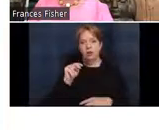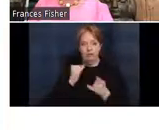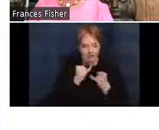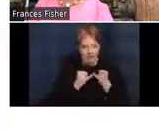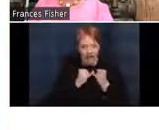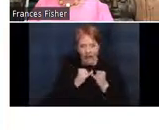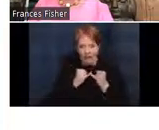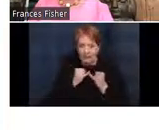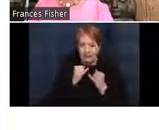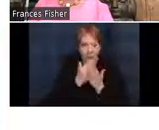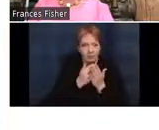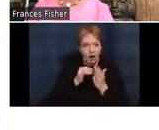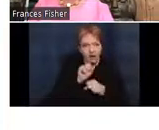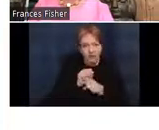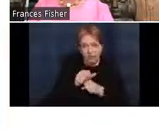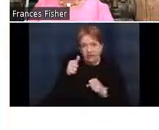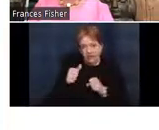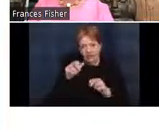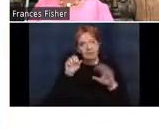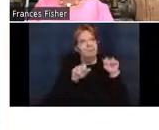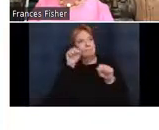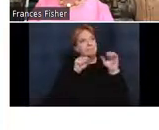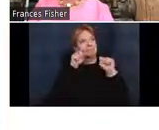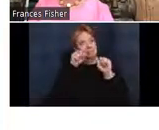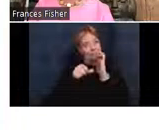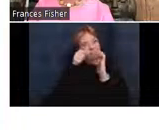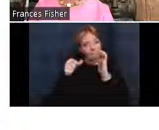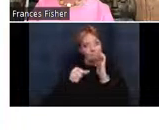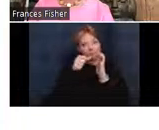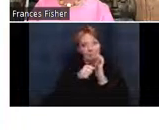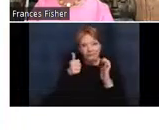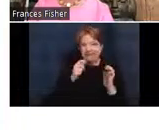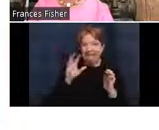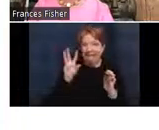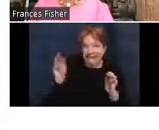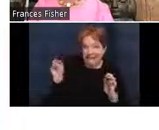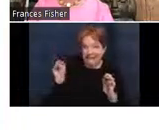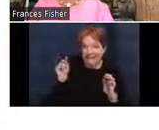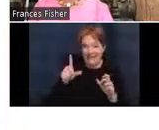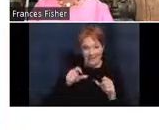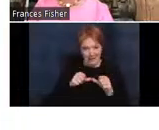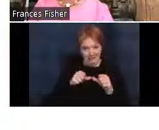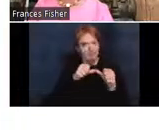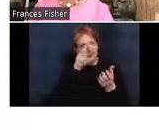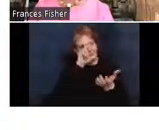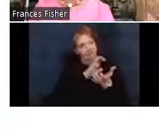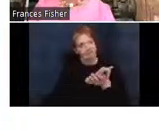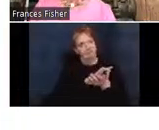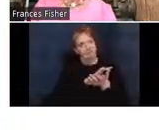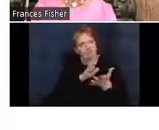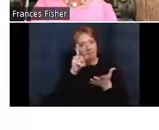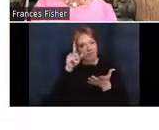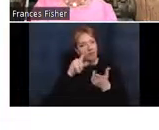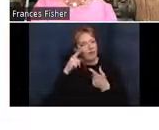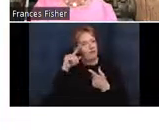Ann herself, climbing scaffolding to reach the faces. She's now 60 years old, and the lasting memorial to her husband installed in the garden has